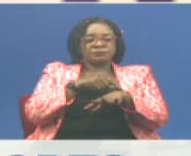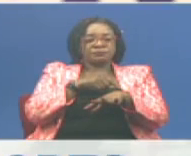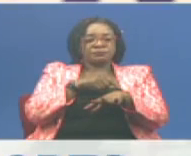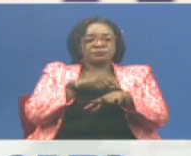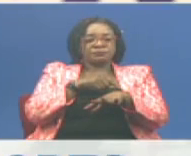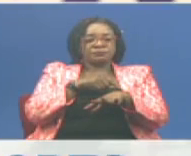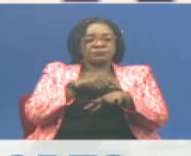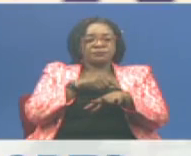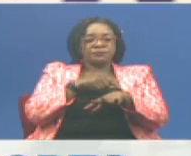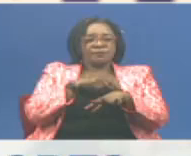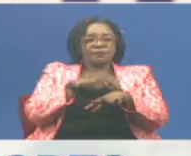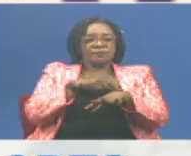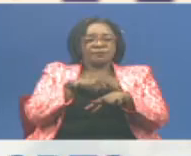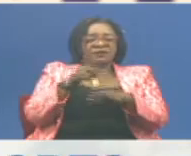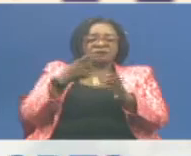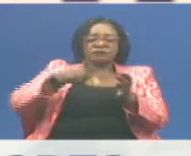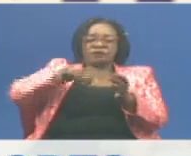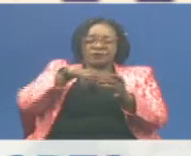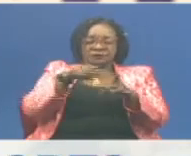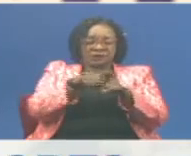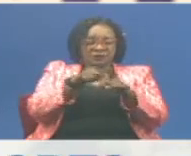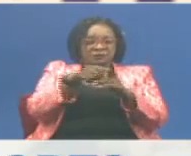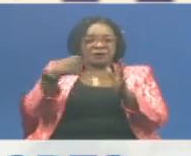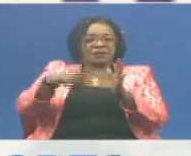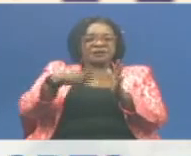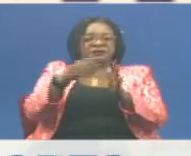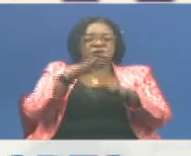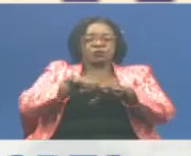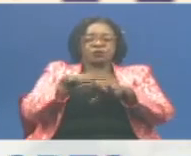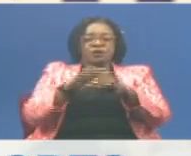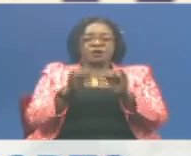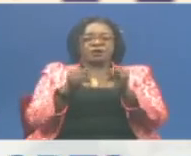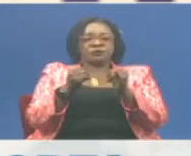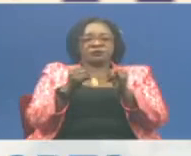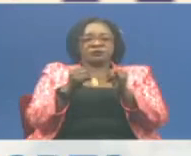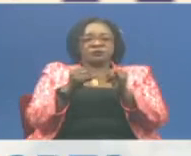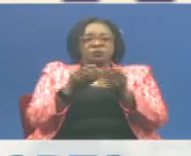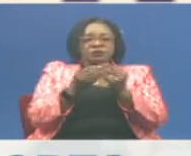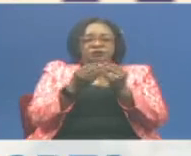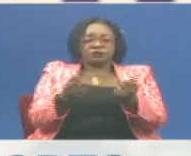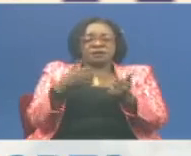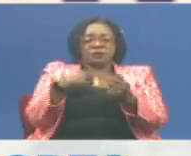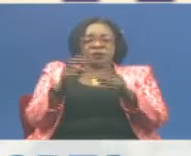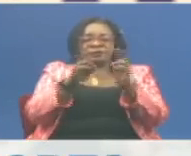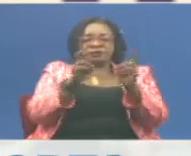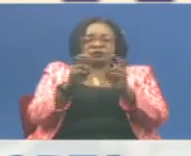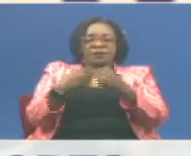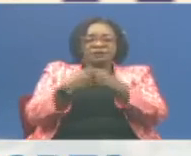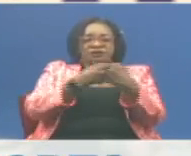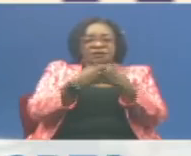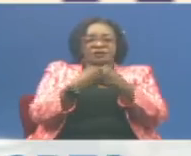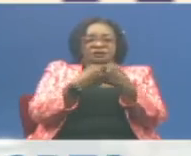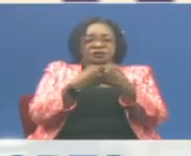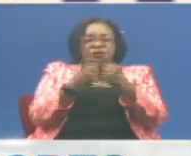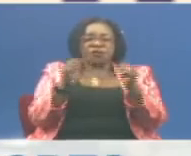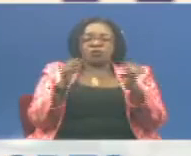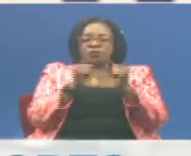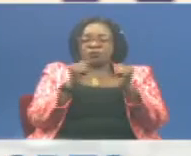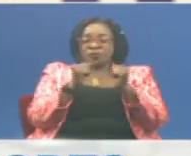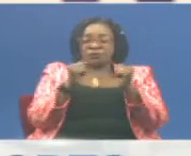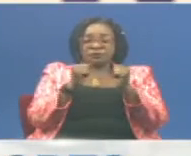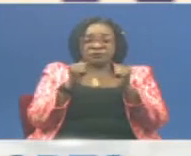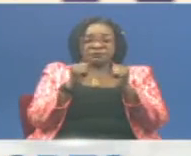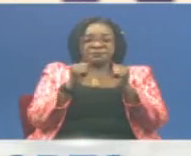For us as the industry, it's good news that we are sorting out our issue, the challenges of cold chain and